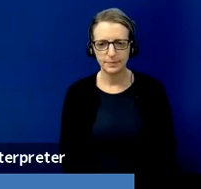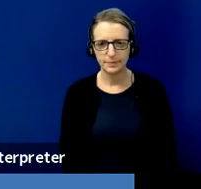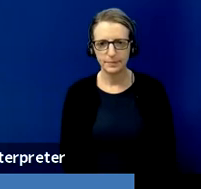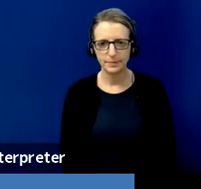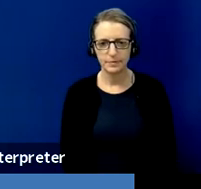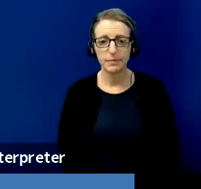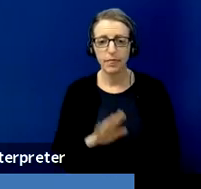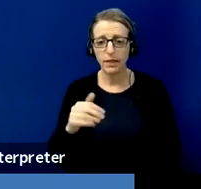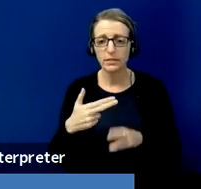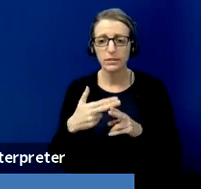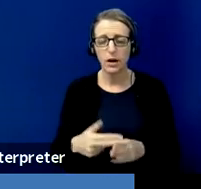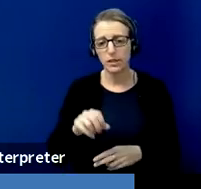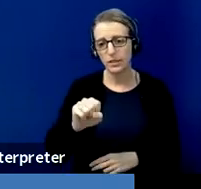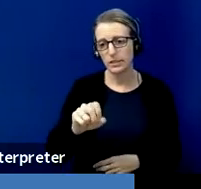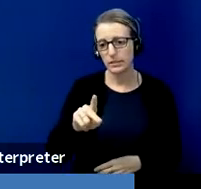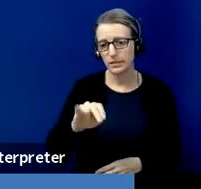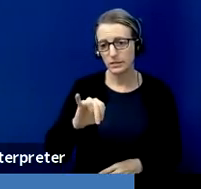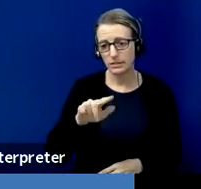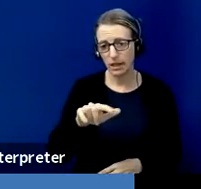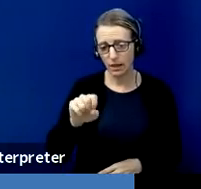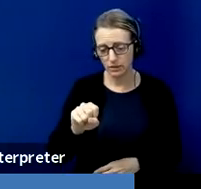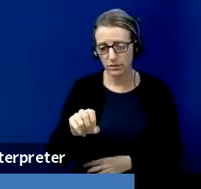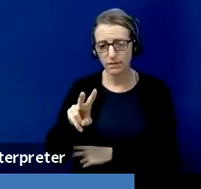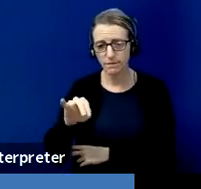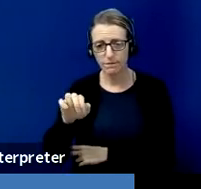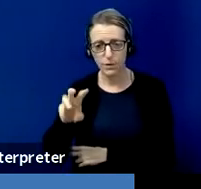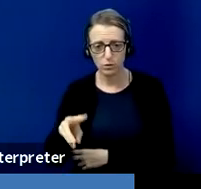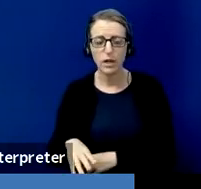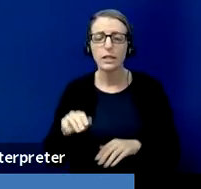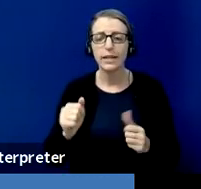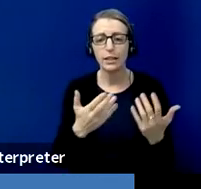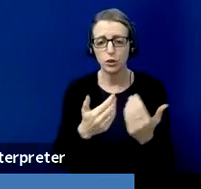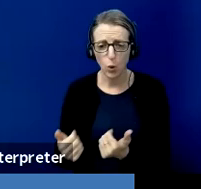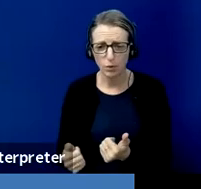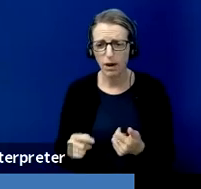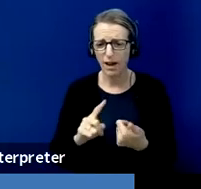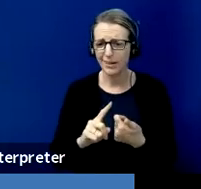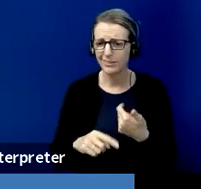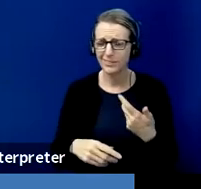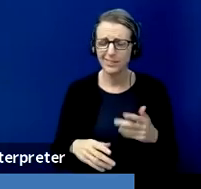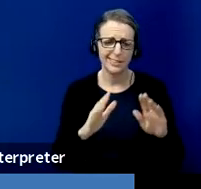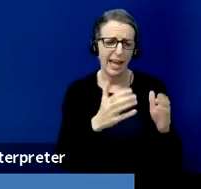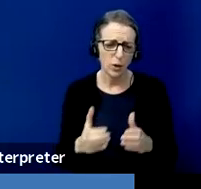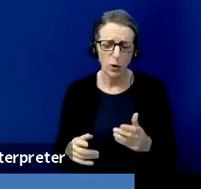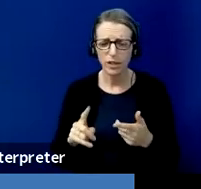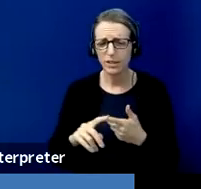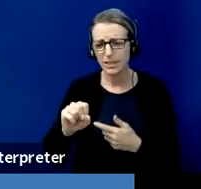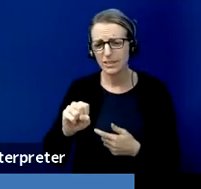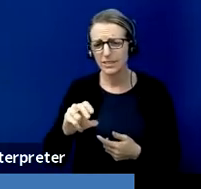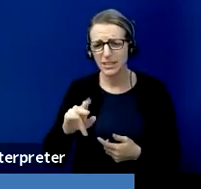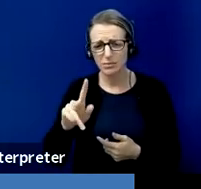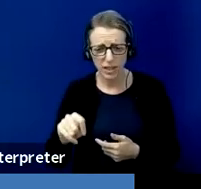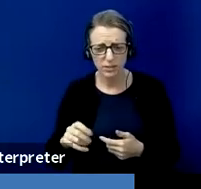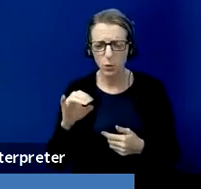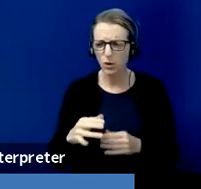And that's called the skills view. And you can sort the skills by category, you can sort them by the subject, and you can pick just